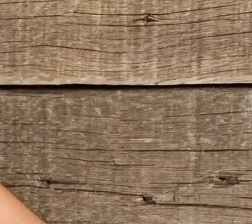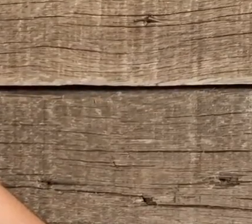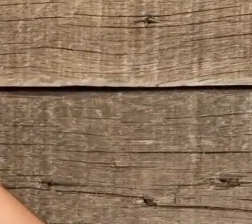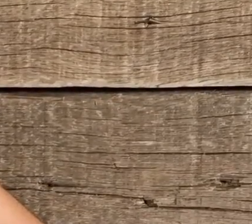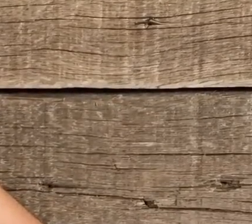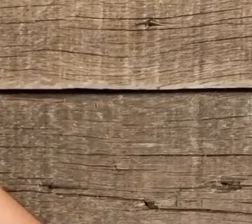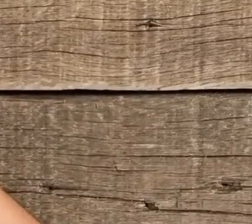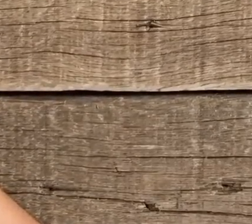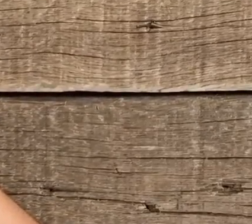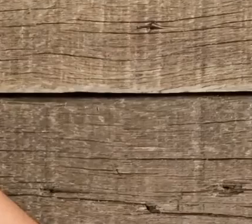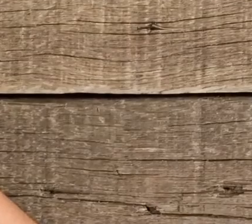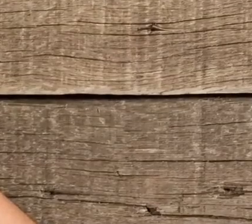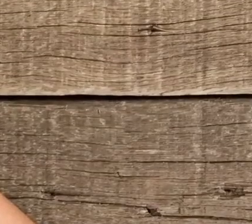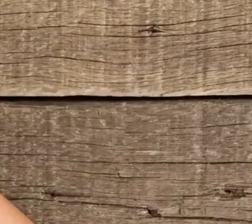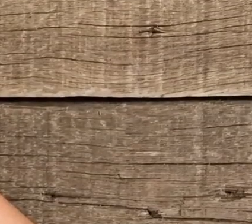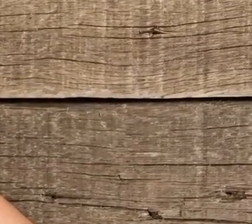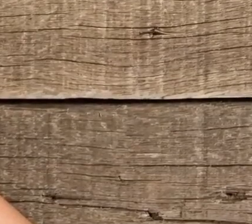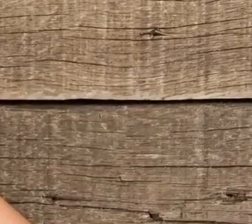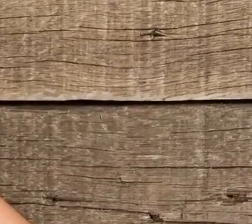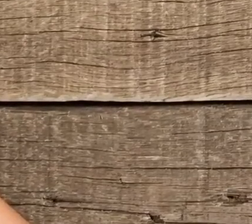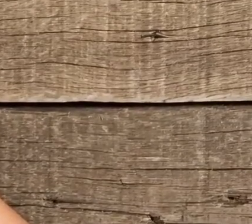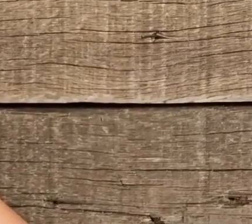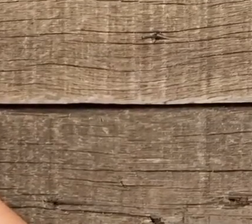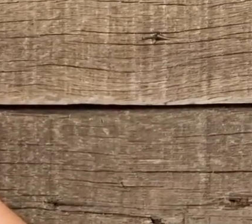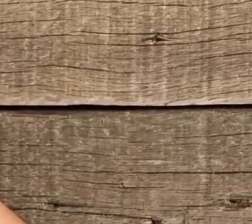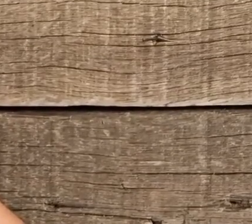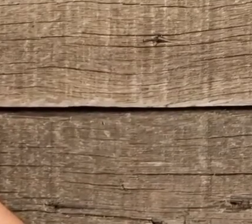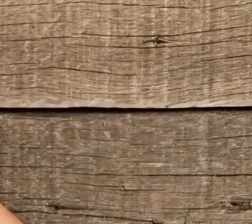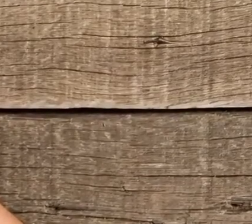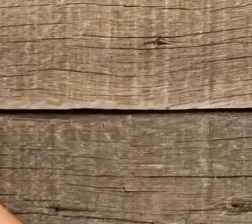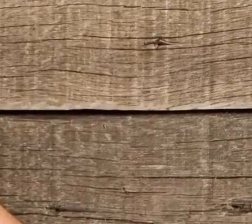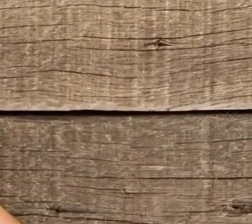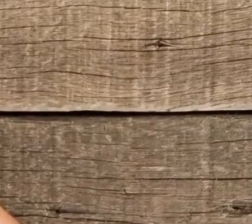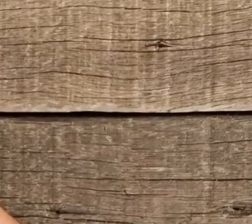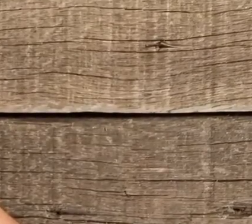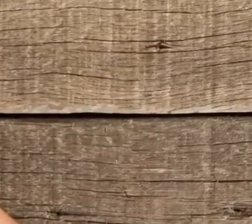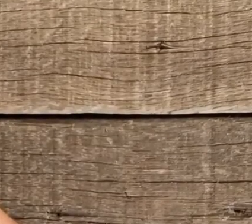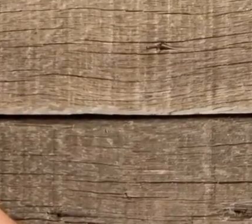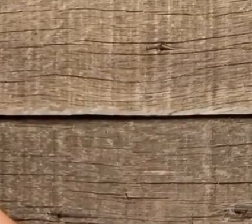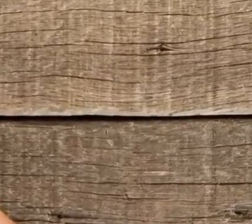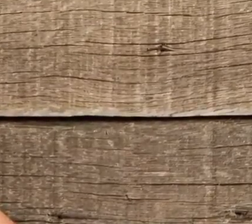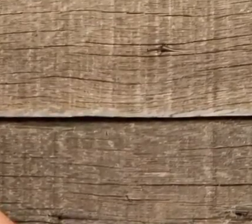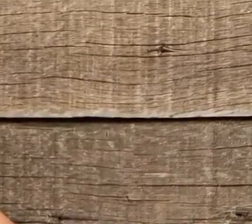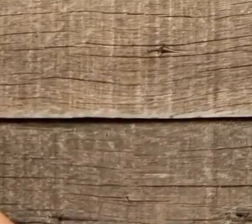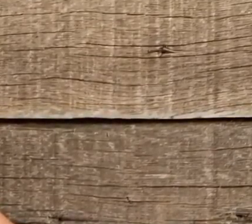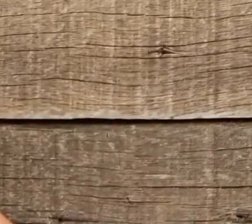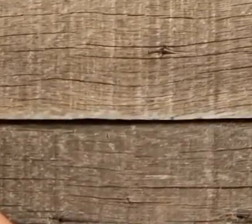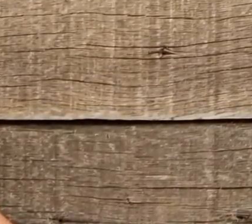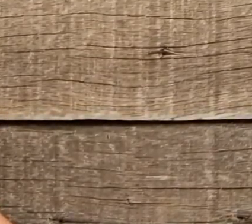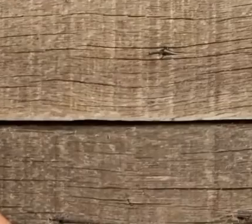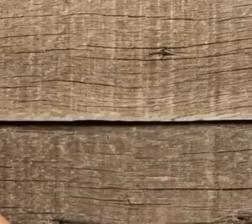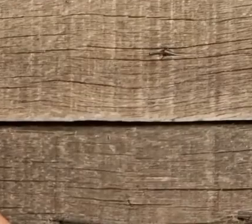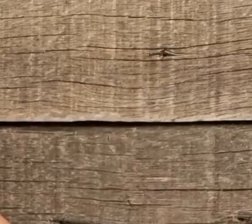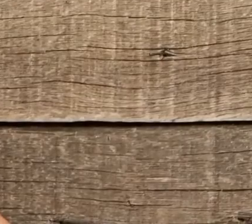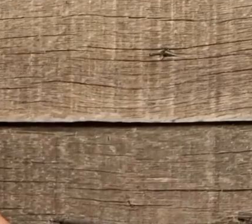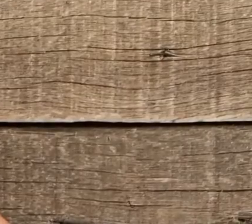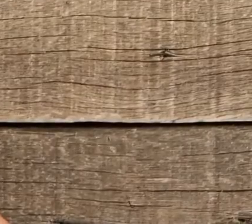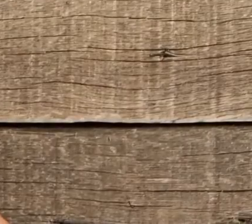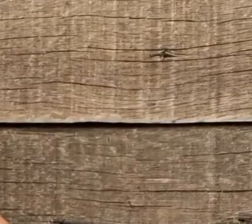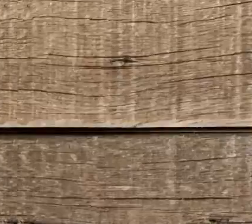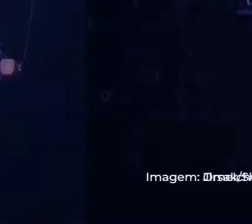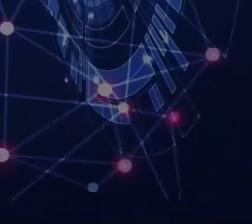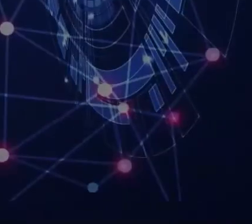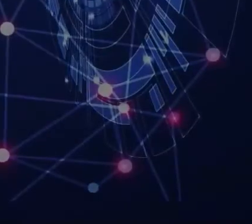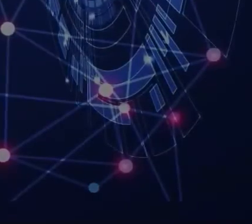content. Twitter also uses AI to recommend tweets that users might enjoy, based on what type of tweets they engage